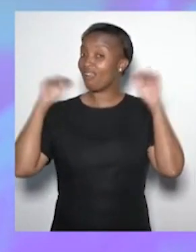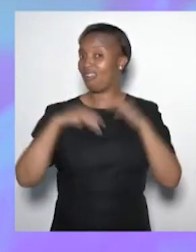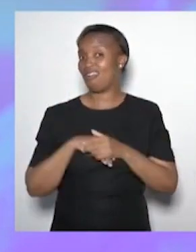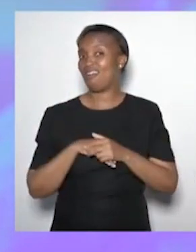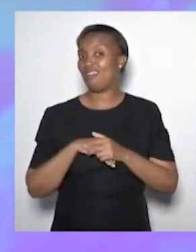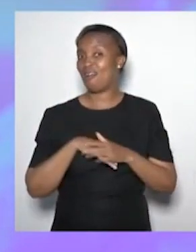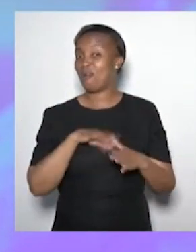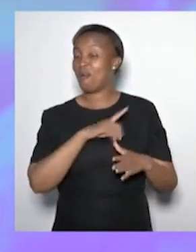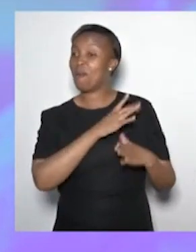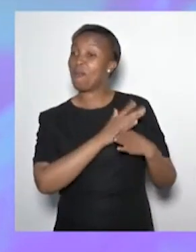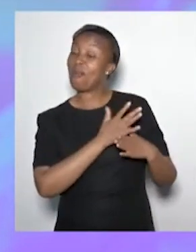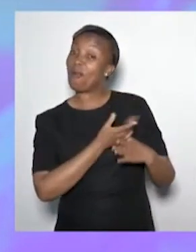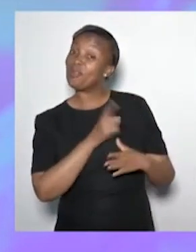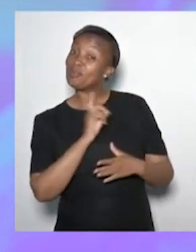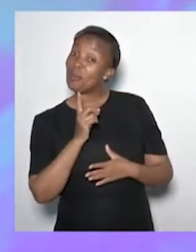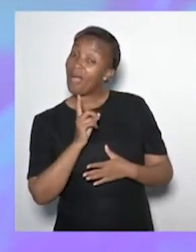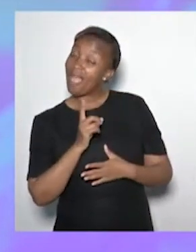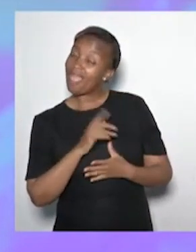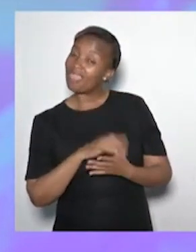because